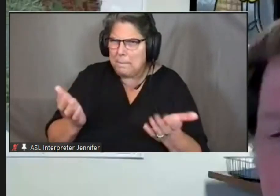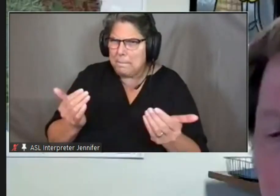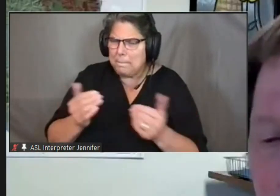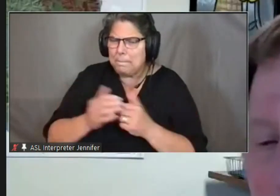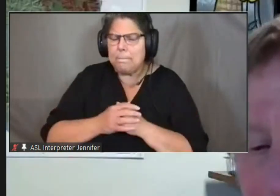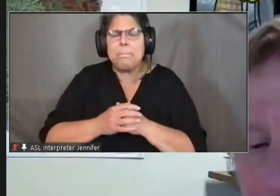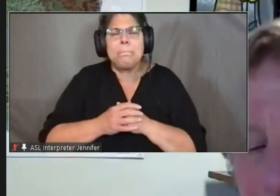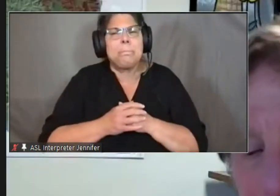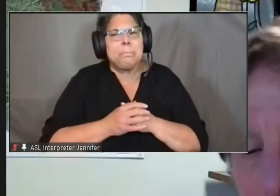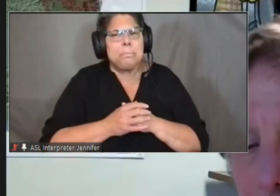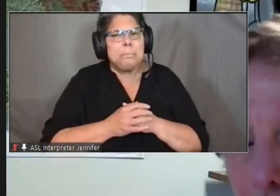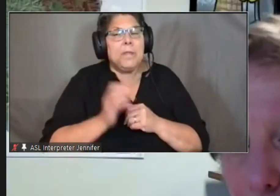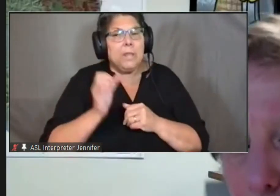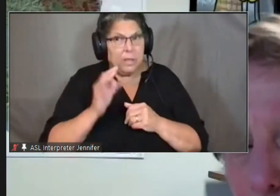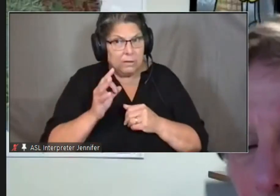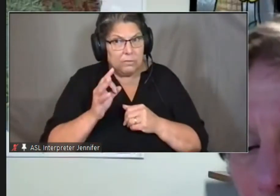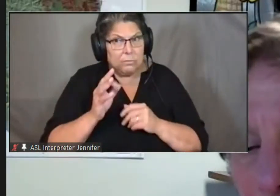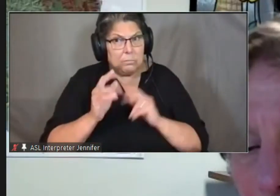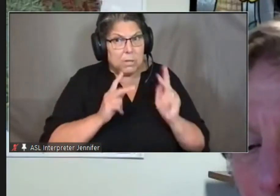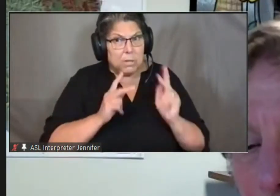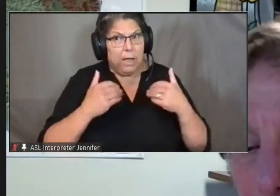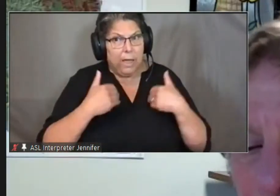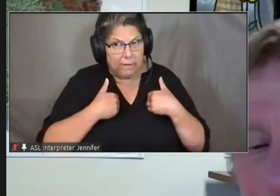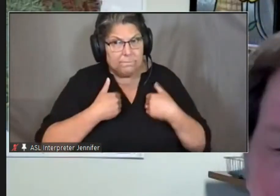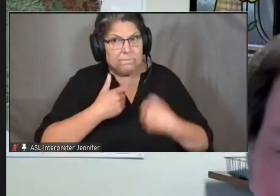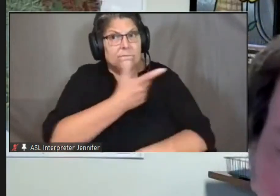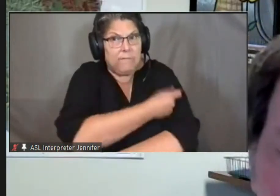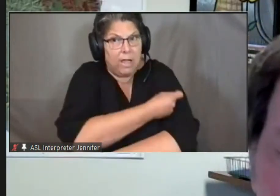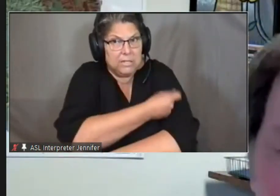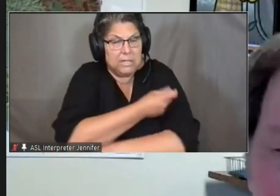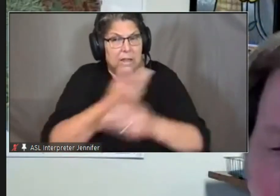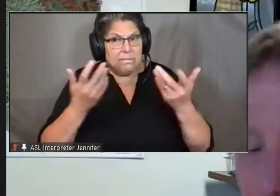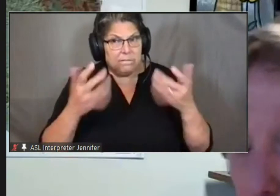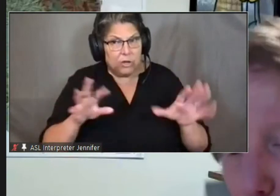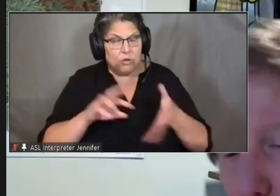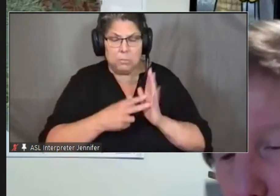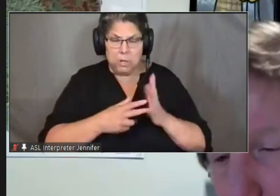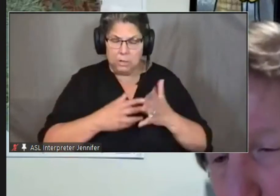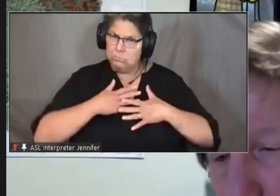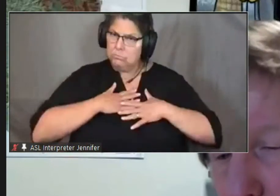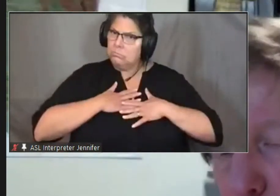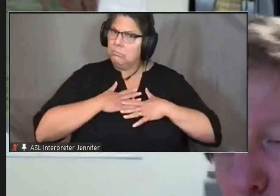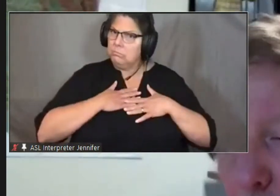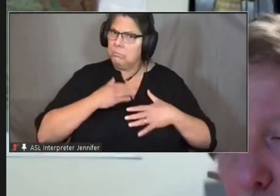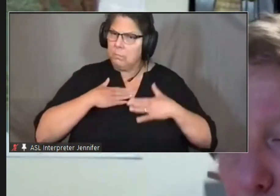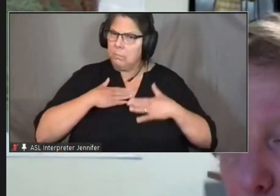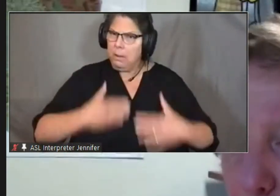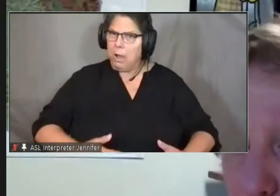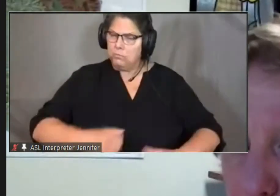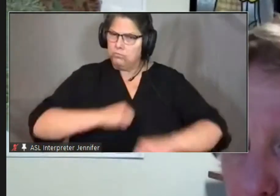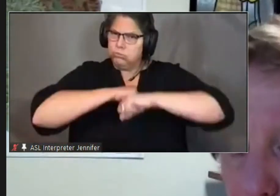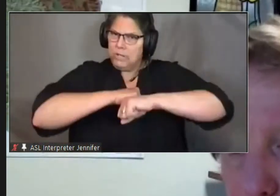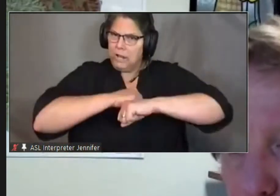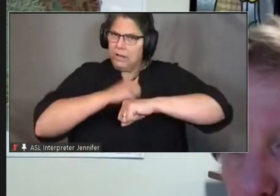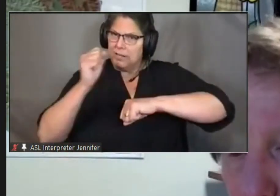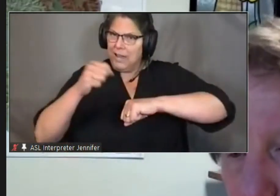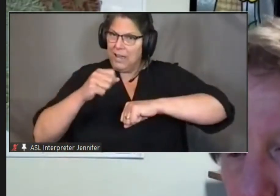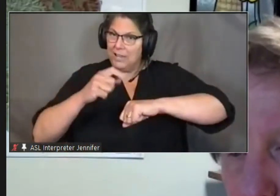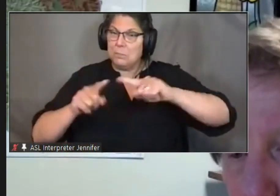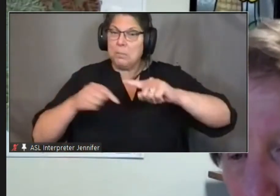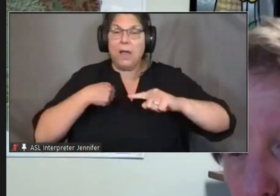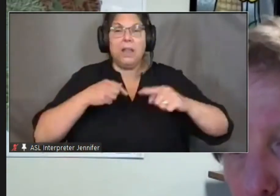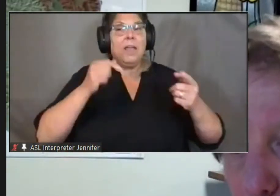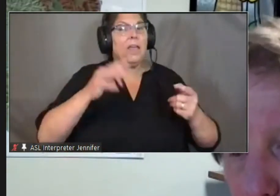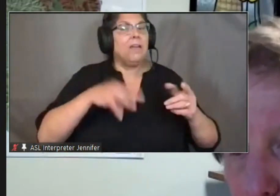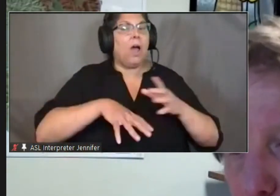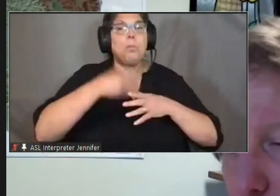If people are vaccinated, they themselves are very well protected, but they may be able to